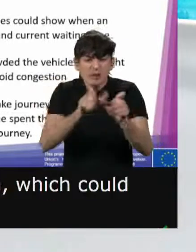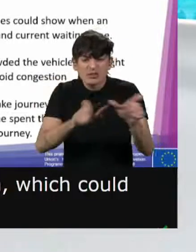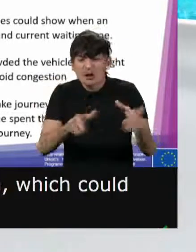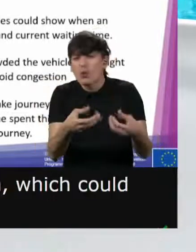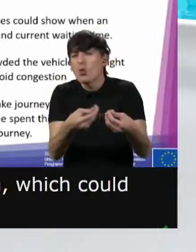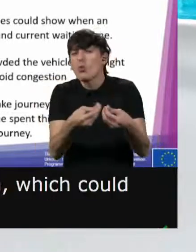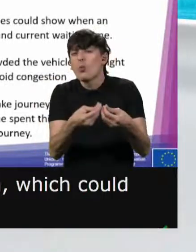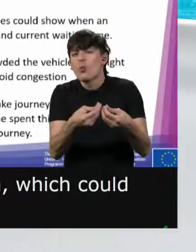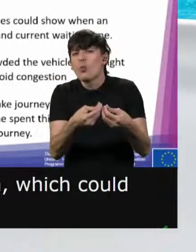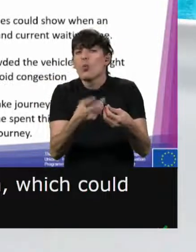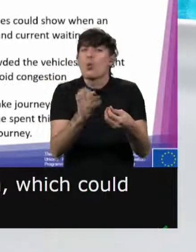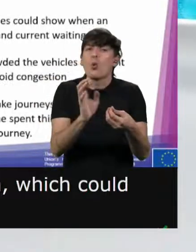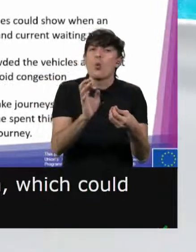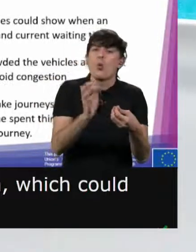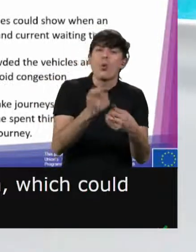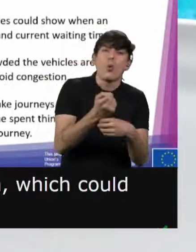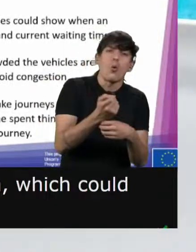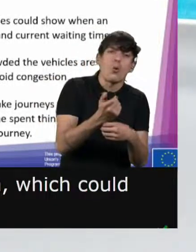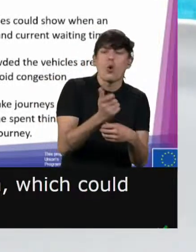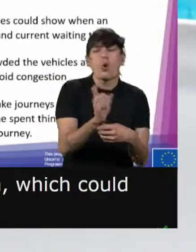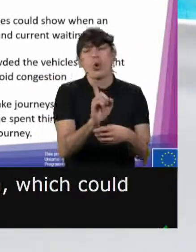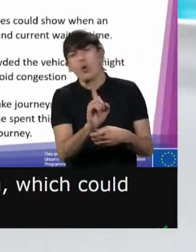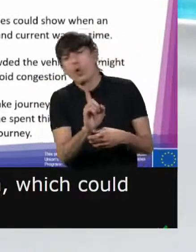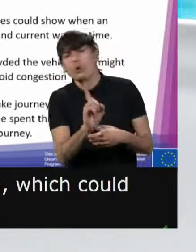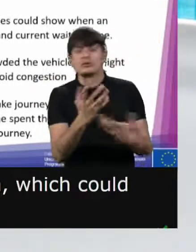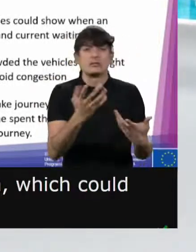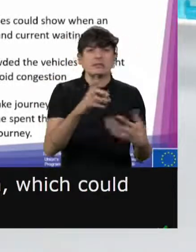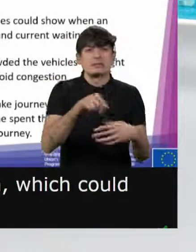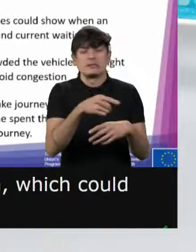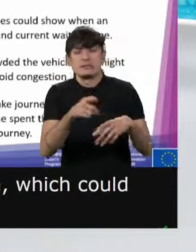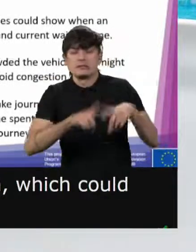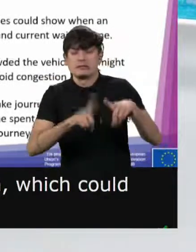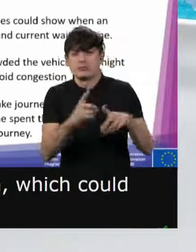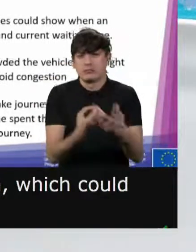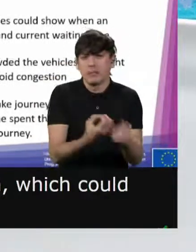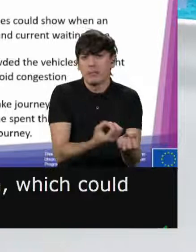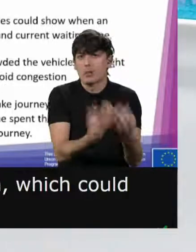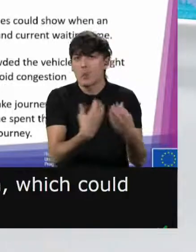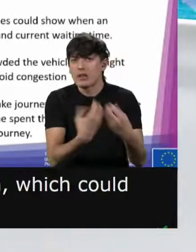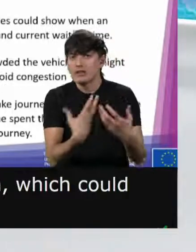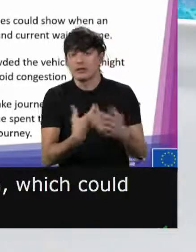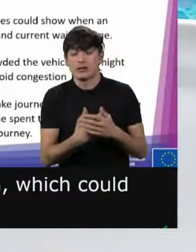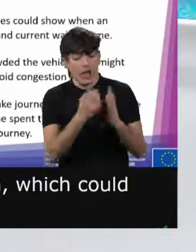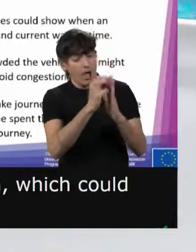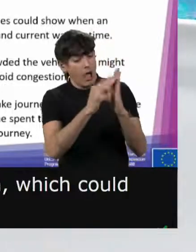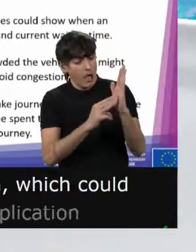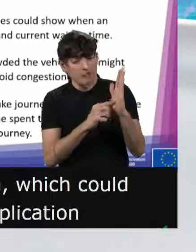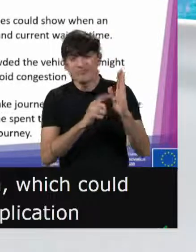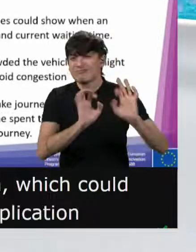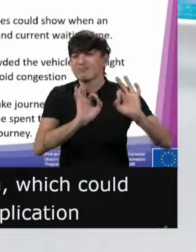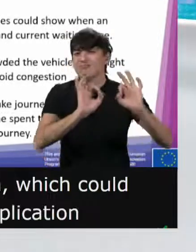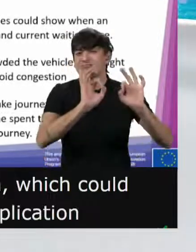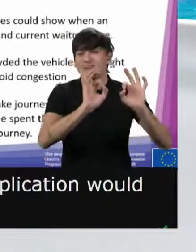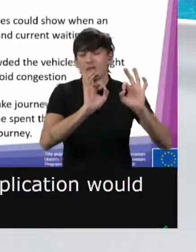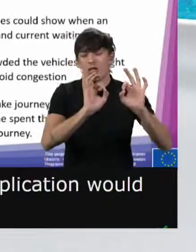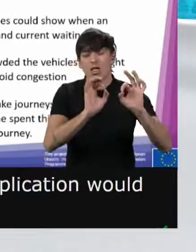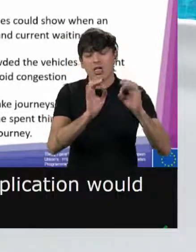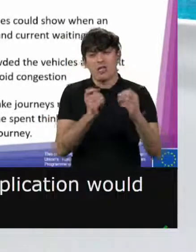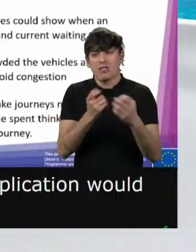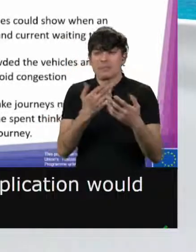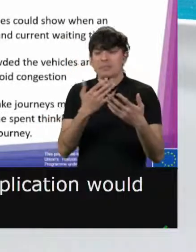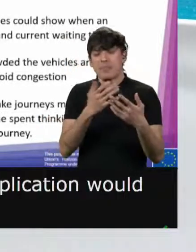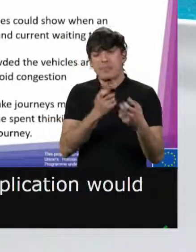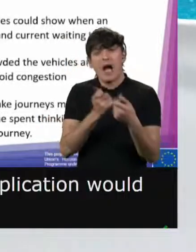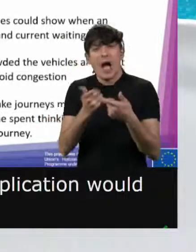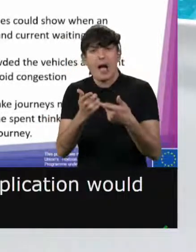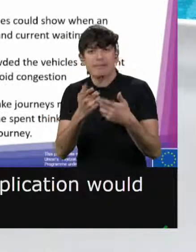And then such an application would make journeys more manageable and comfortable, with less time spent